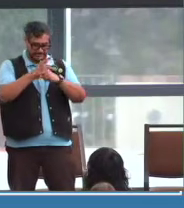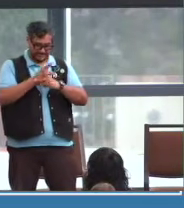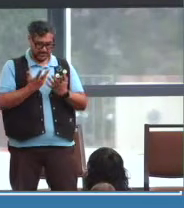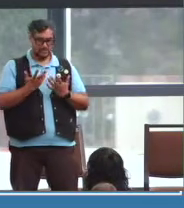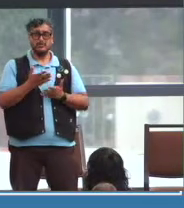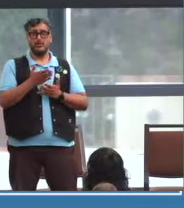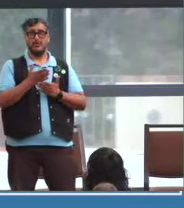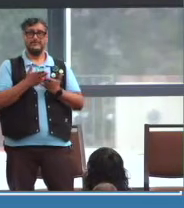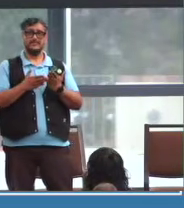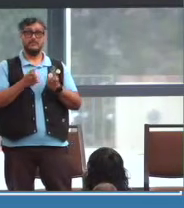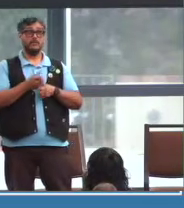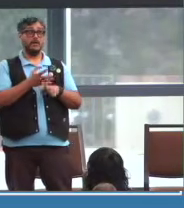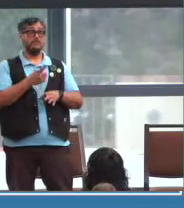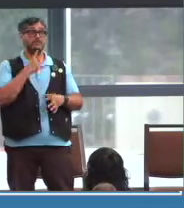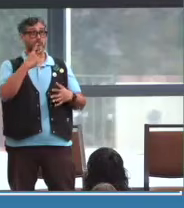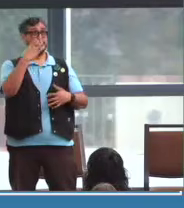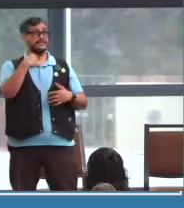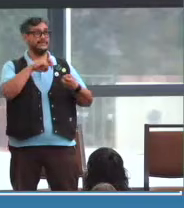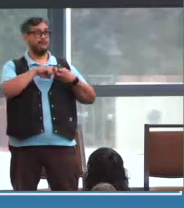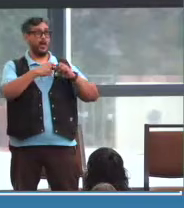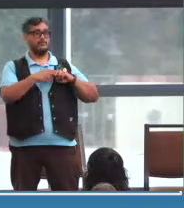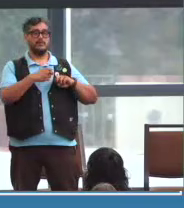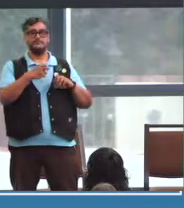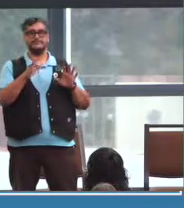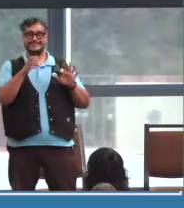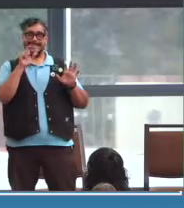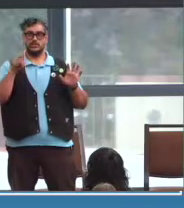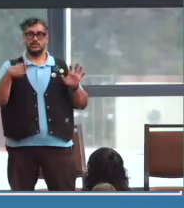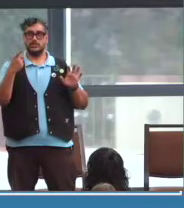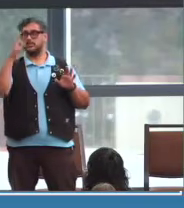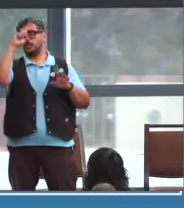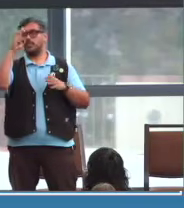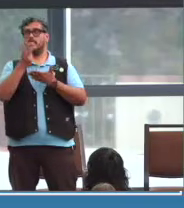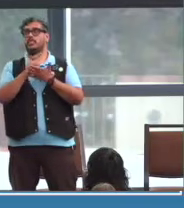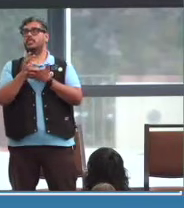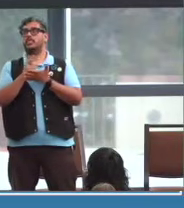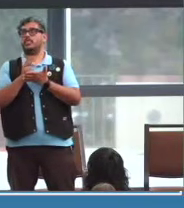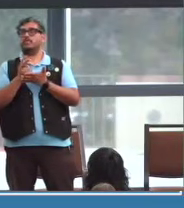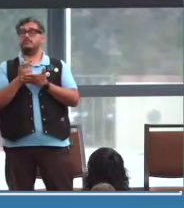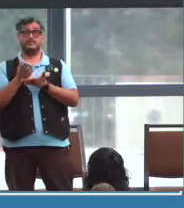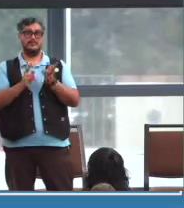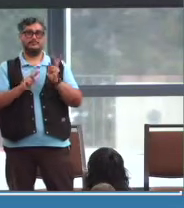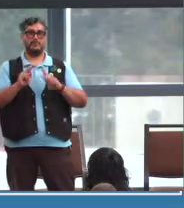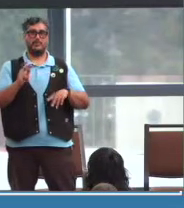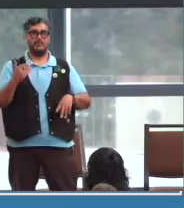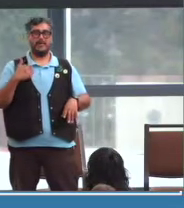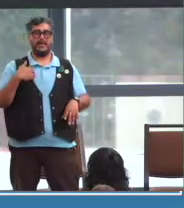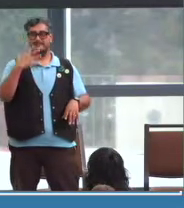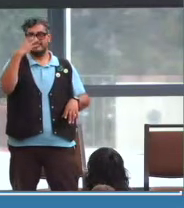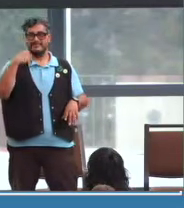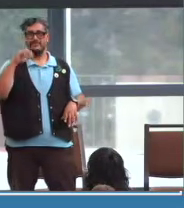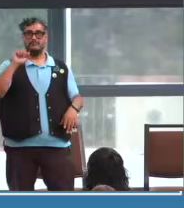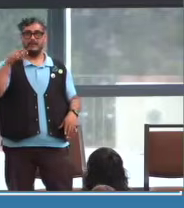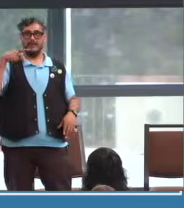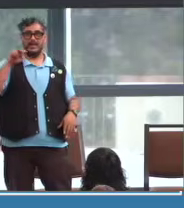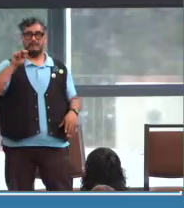of sleep problems besides just insomnia, because you just wake up with racing thoughts. Some people could have sleep apnea. And